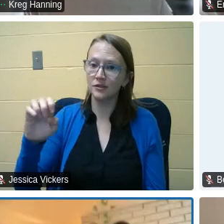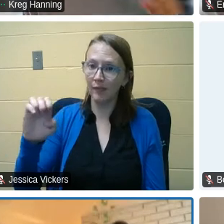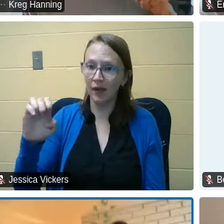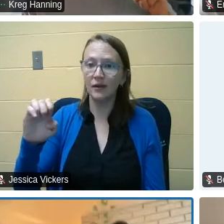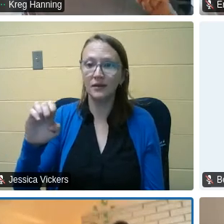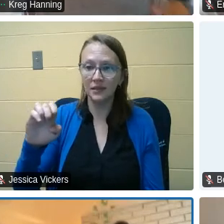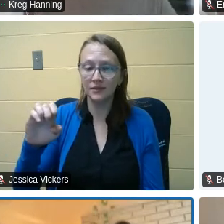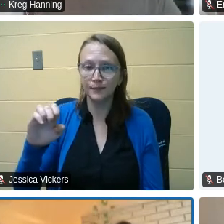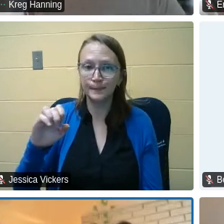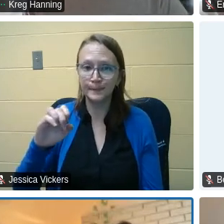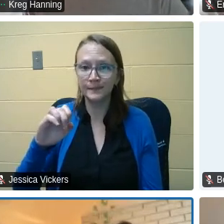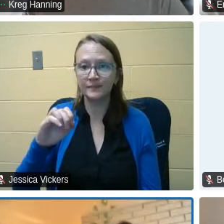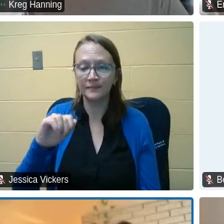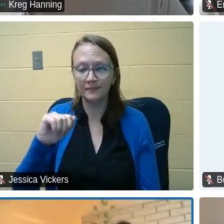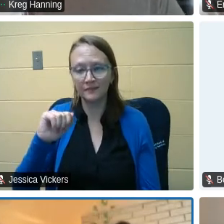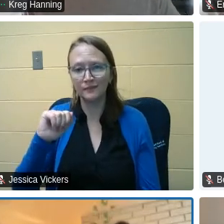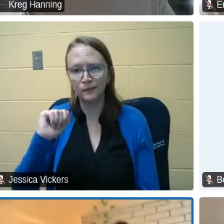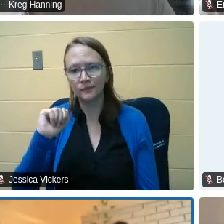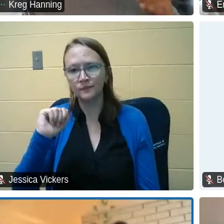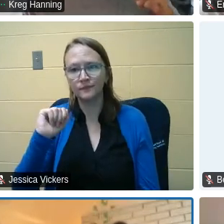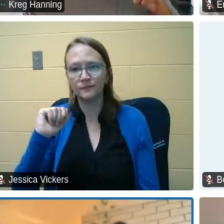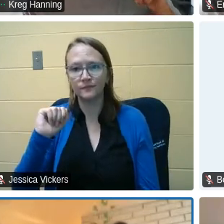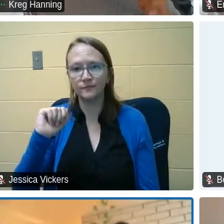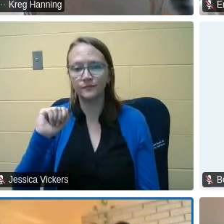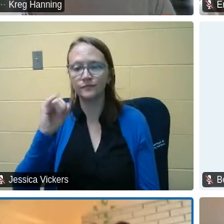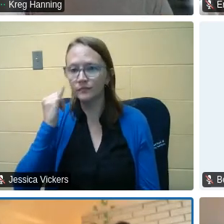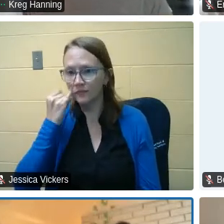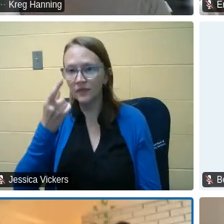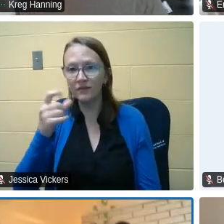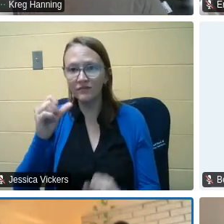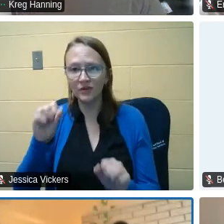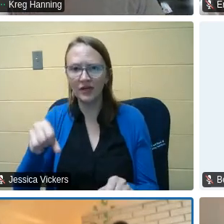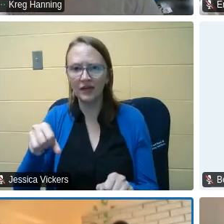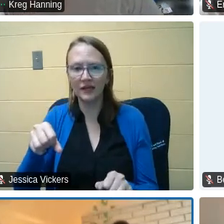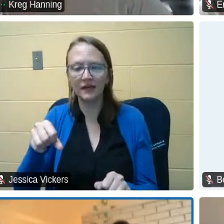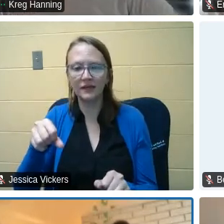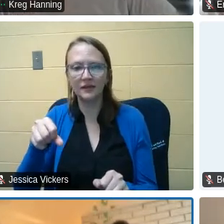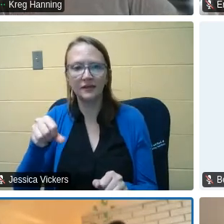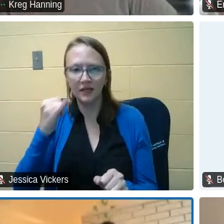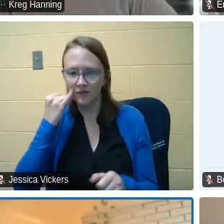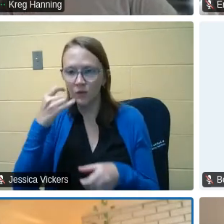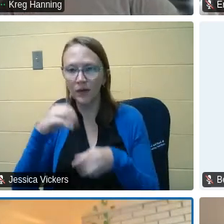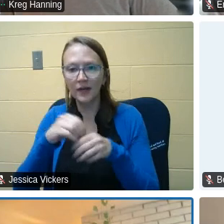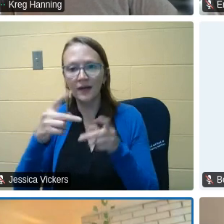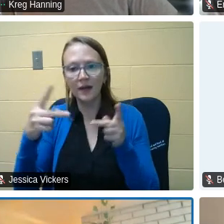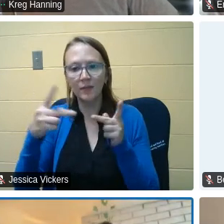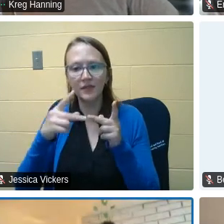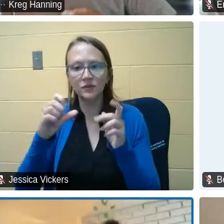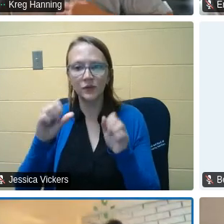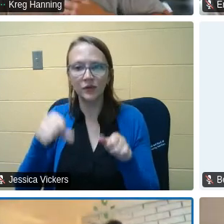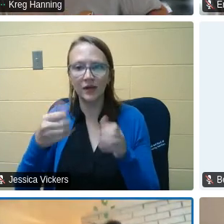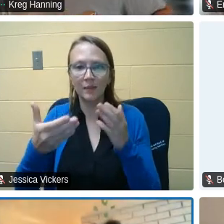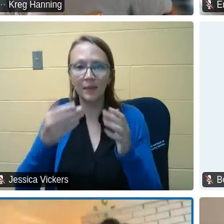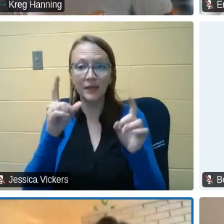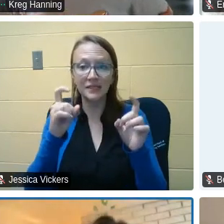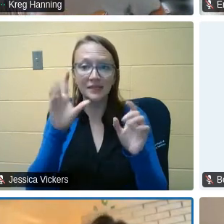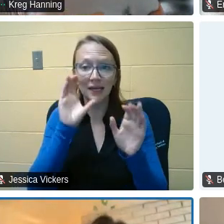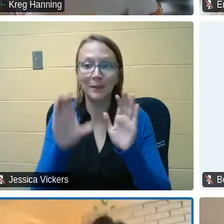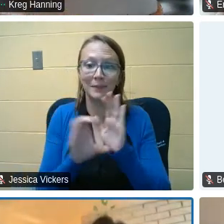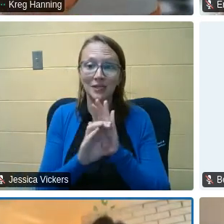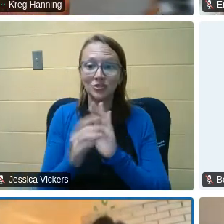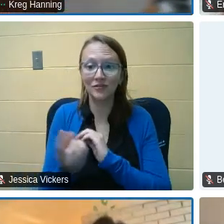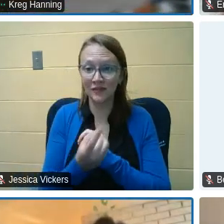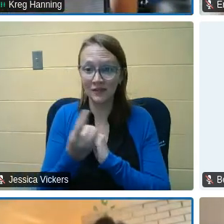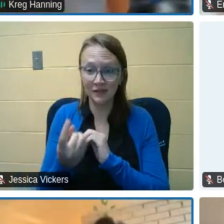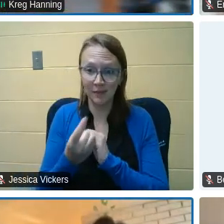OctoStudio. And so if you could like, I don't know if you are in a place that you can, you know, take a photo of something